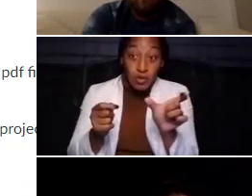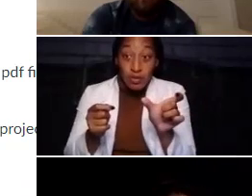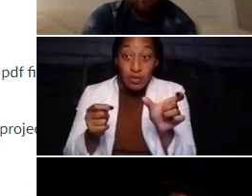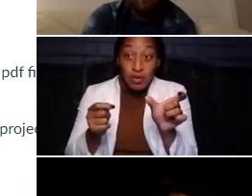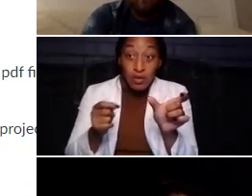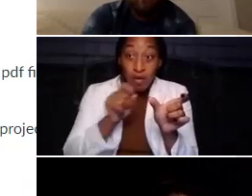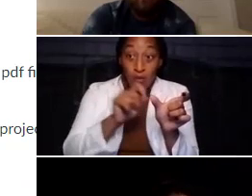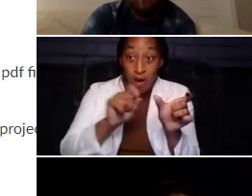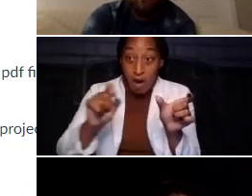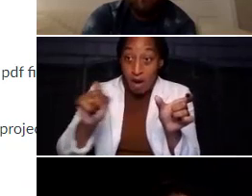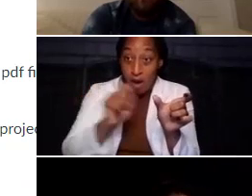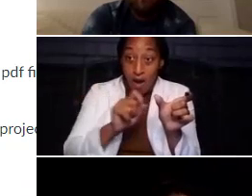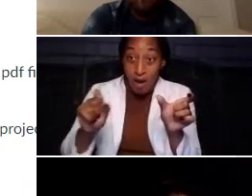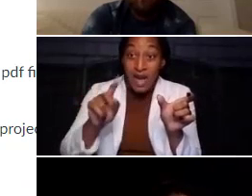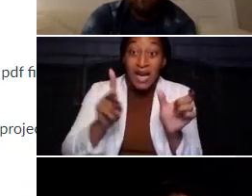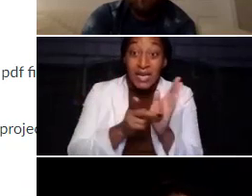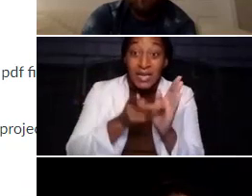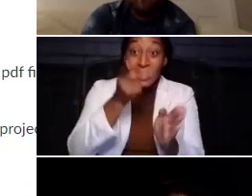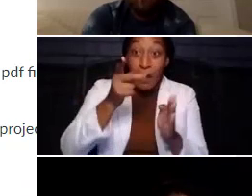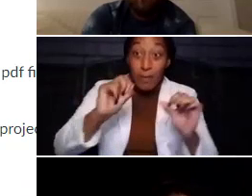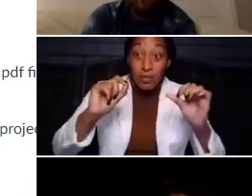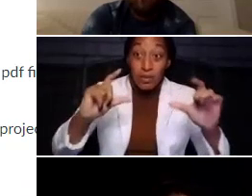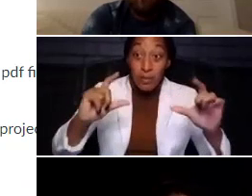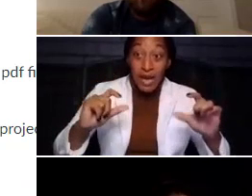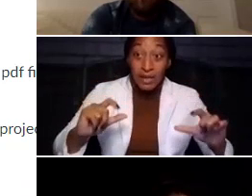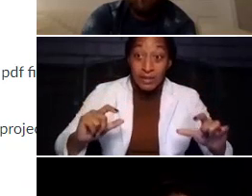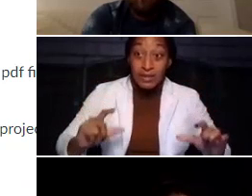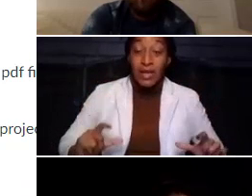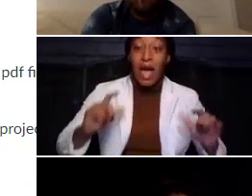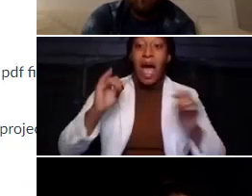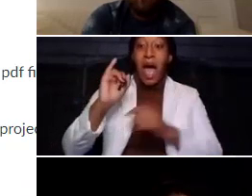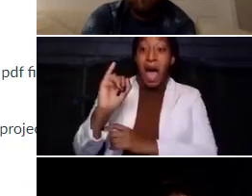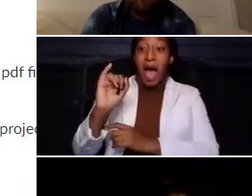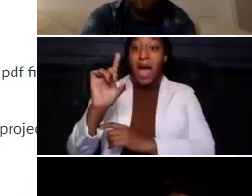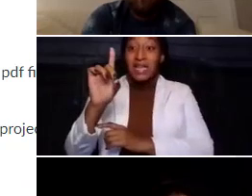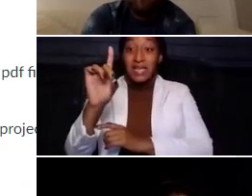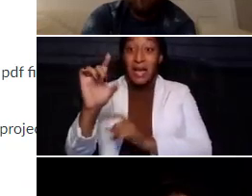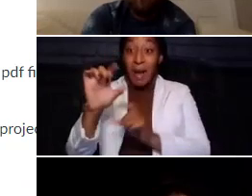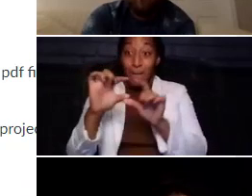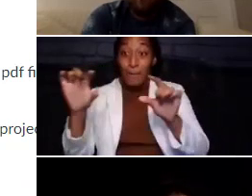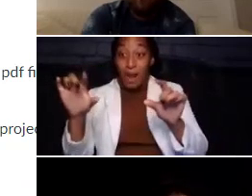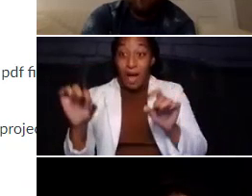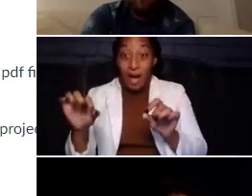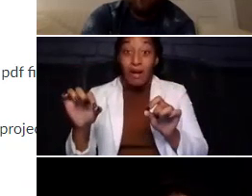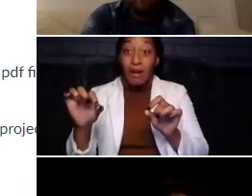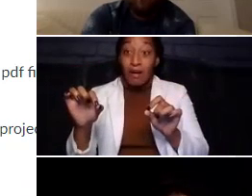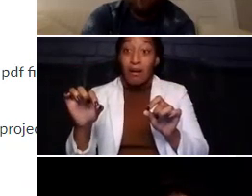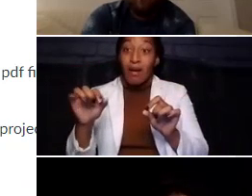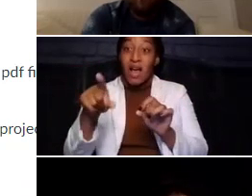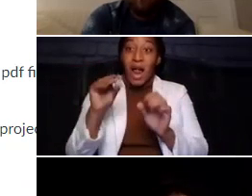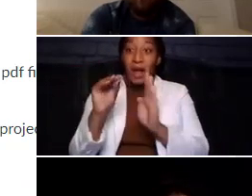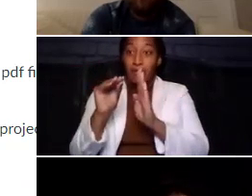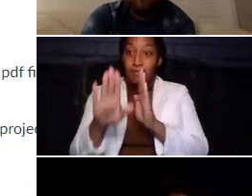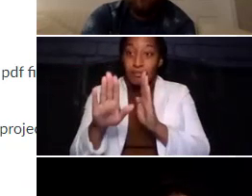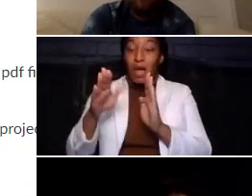ID block in the upper left corner, that's single space. I list the items that go in the ID block: your name,